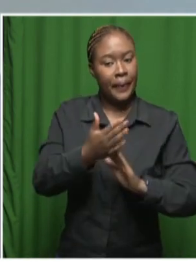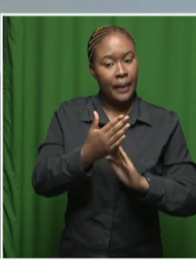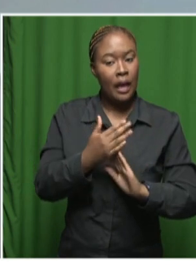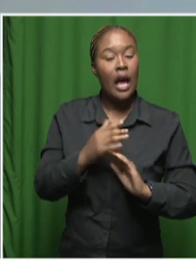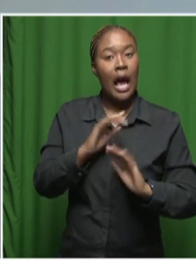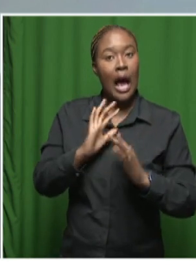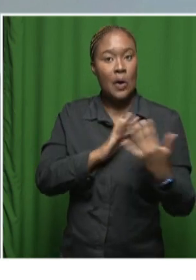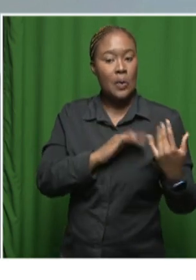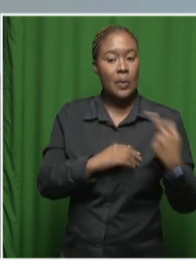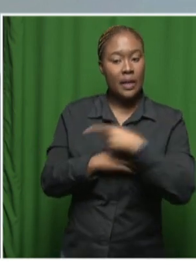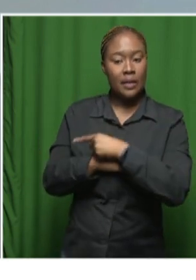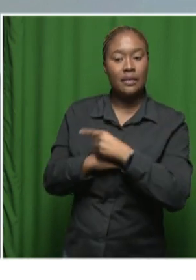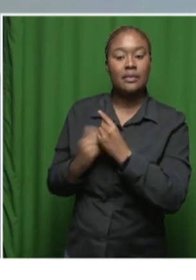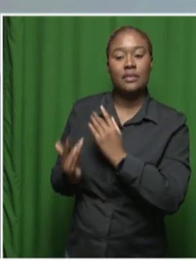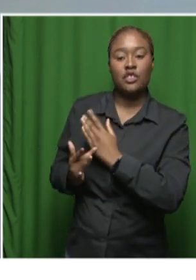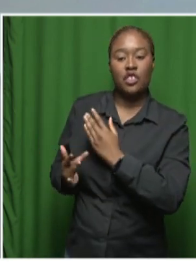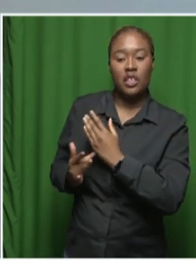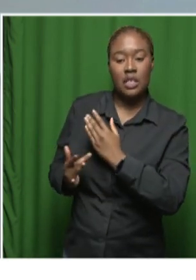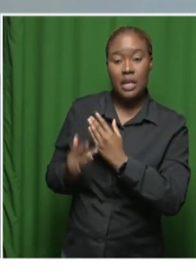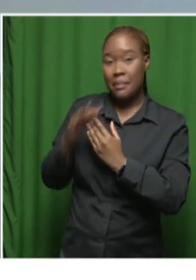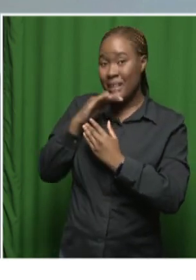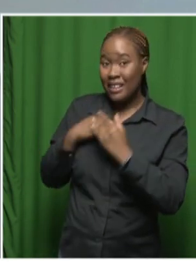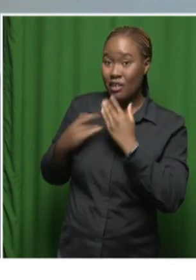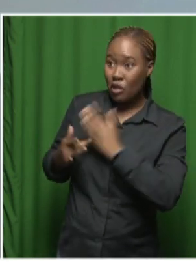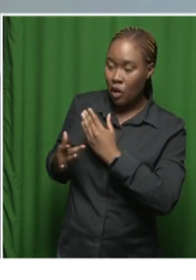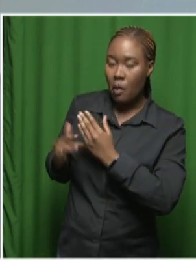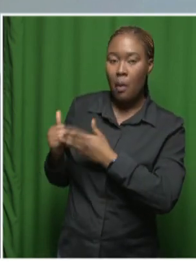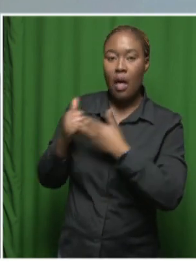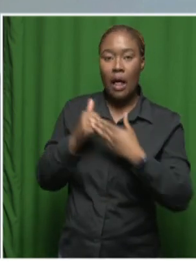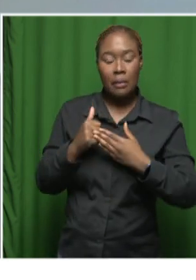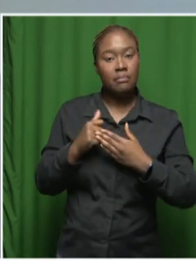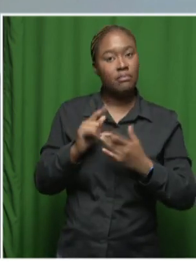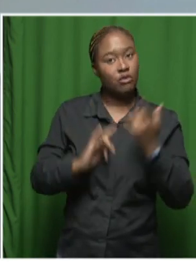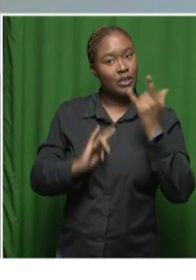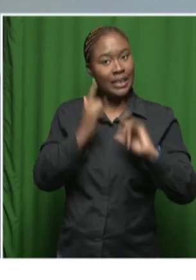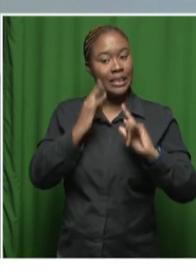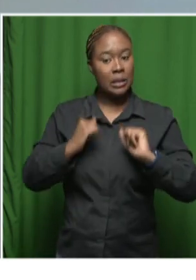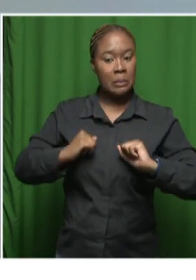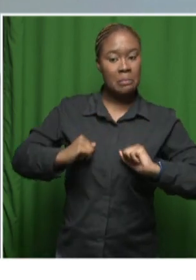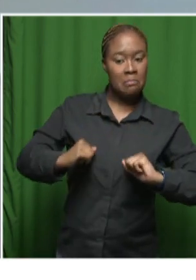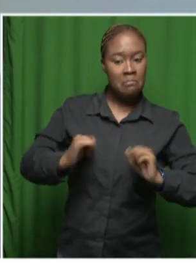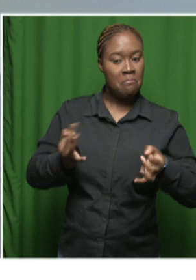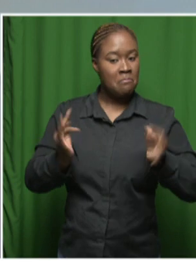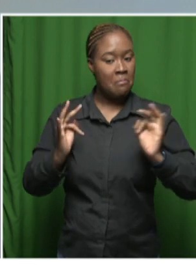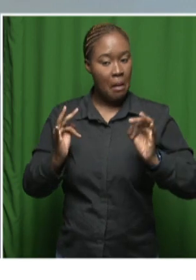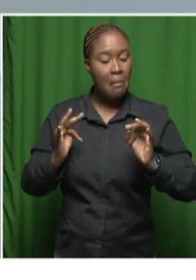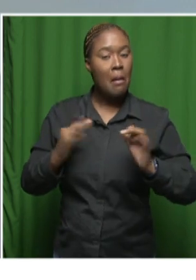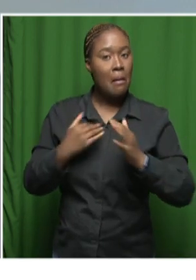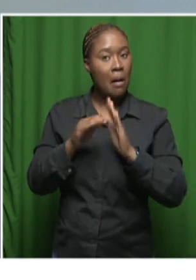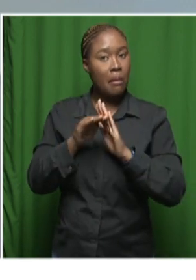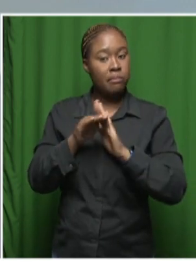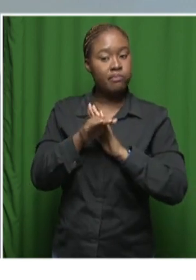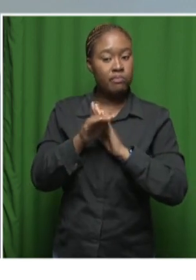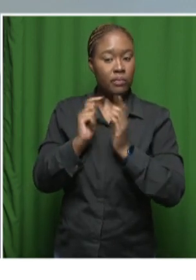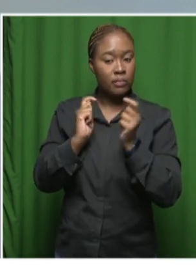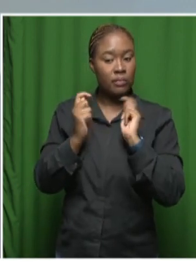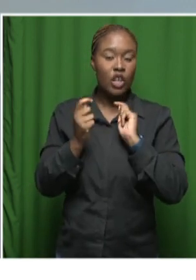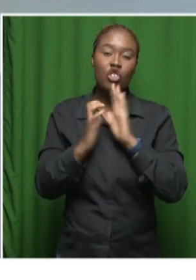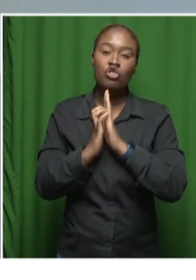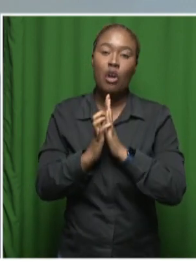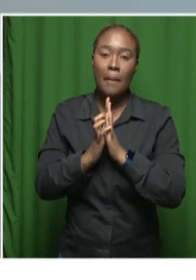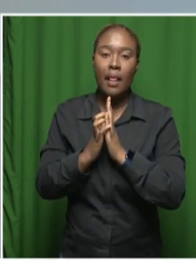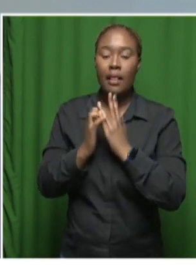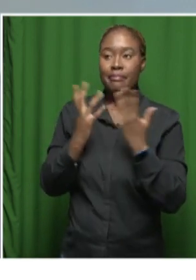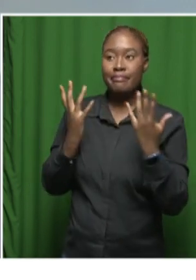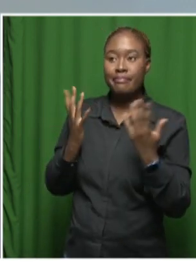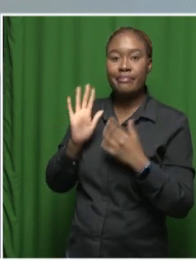could literally have our cities becoming more resilient and working better than they are. If I give you an example, let's